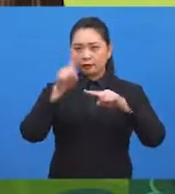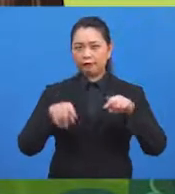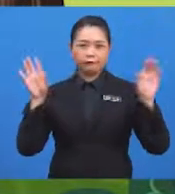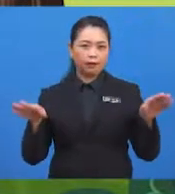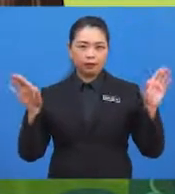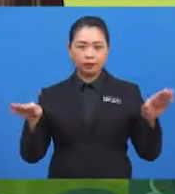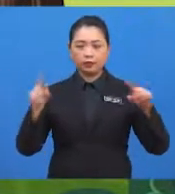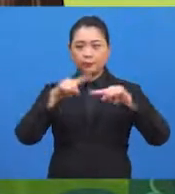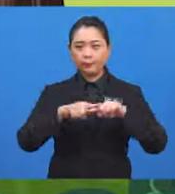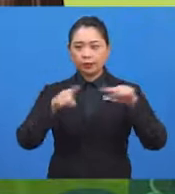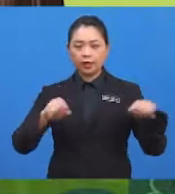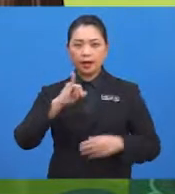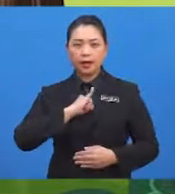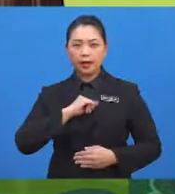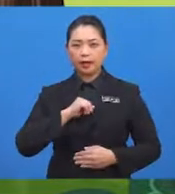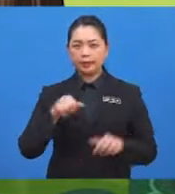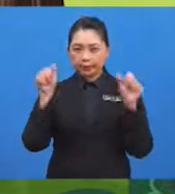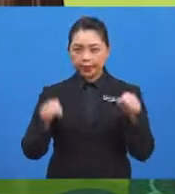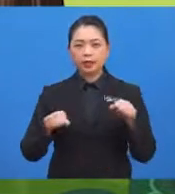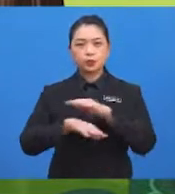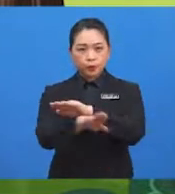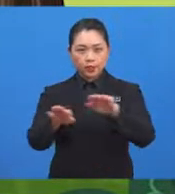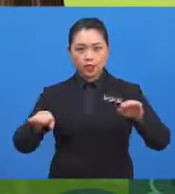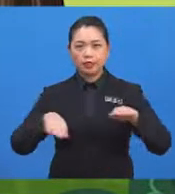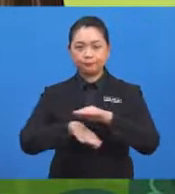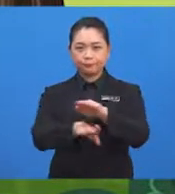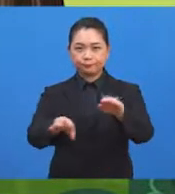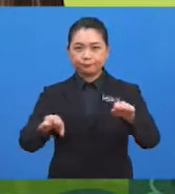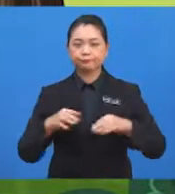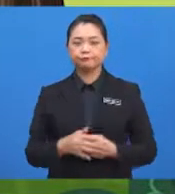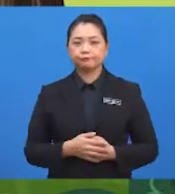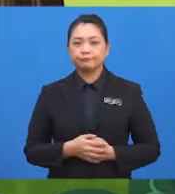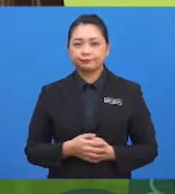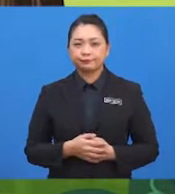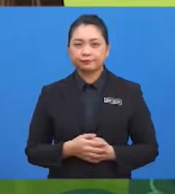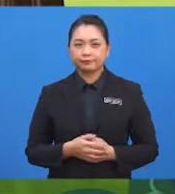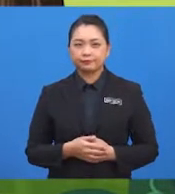I can't fly, but I can swim.